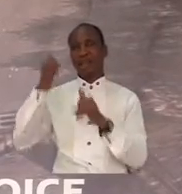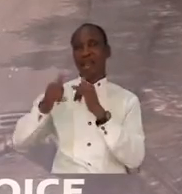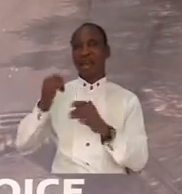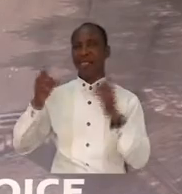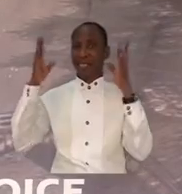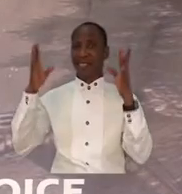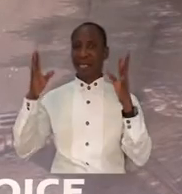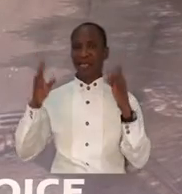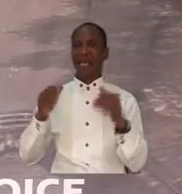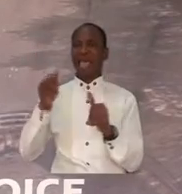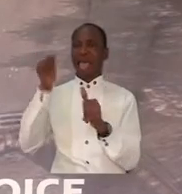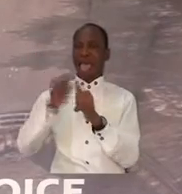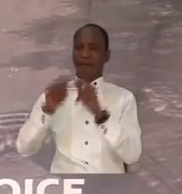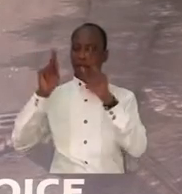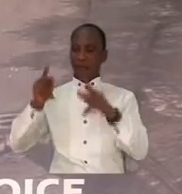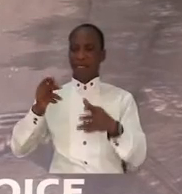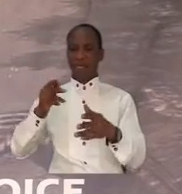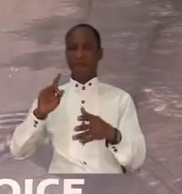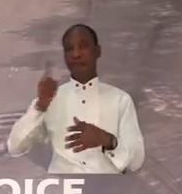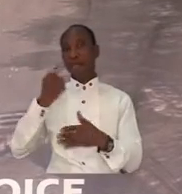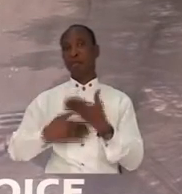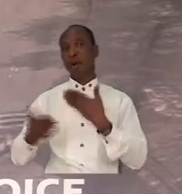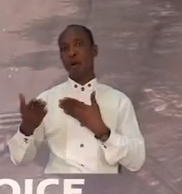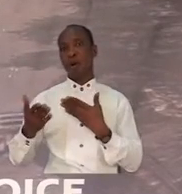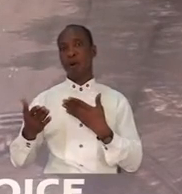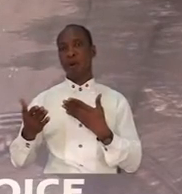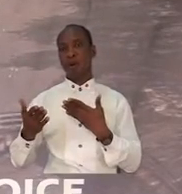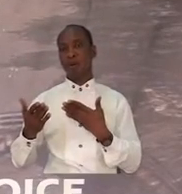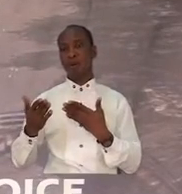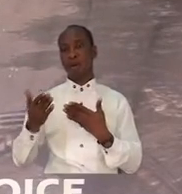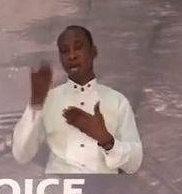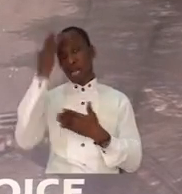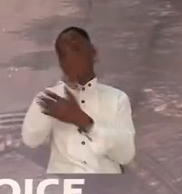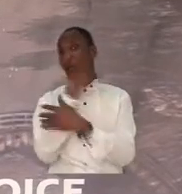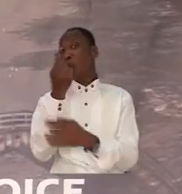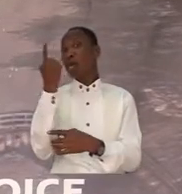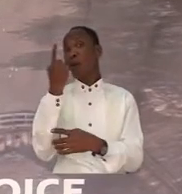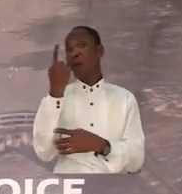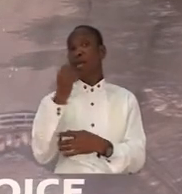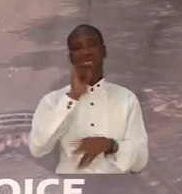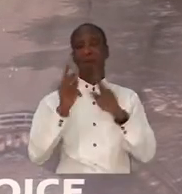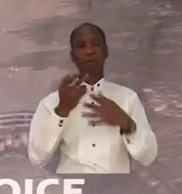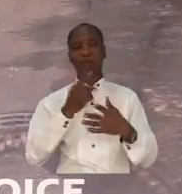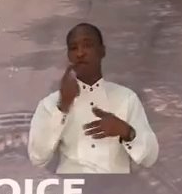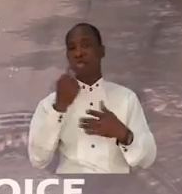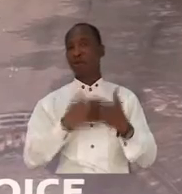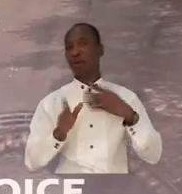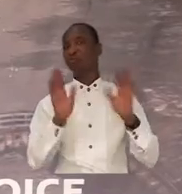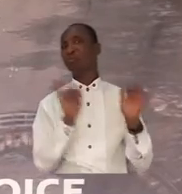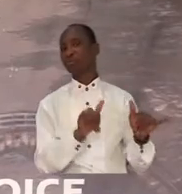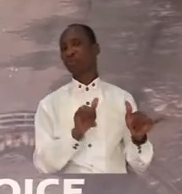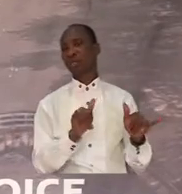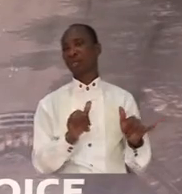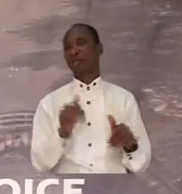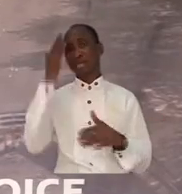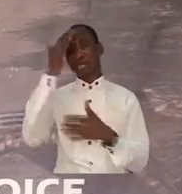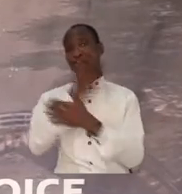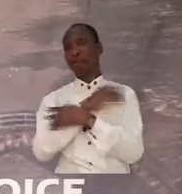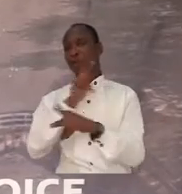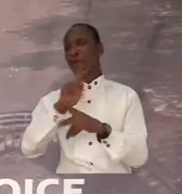human beings and animals of the Egyptians only. But for this to be